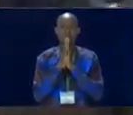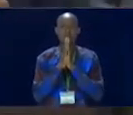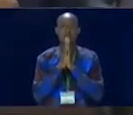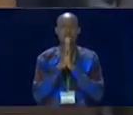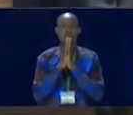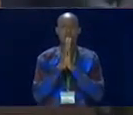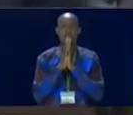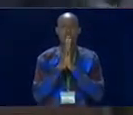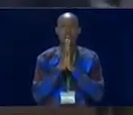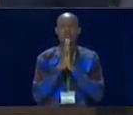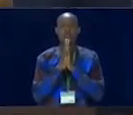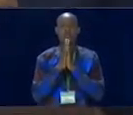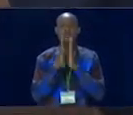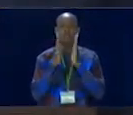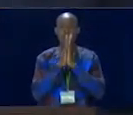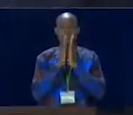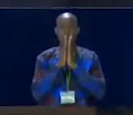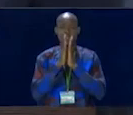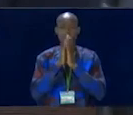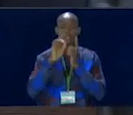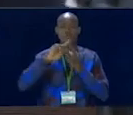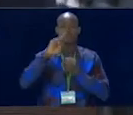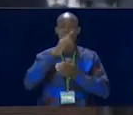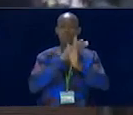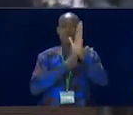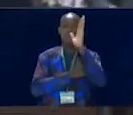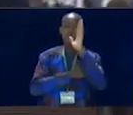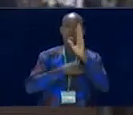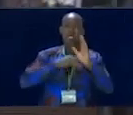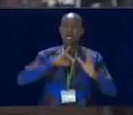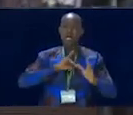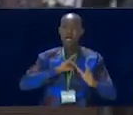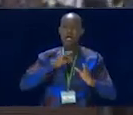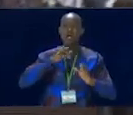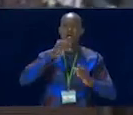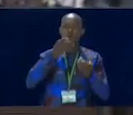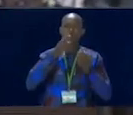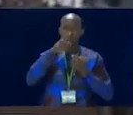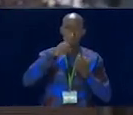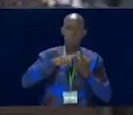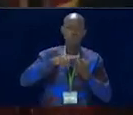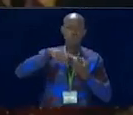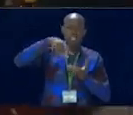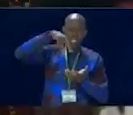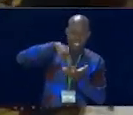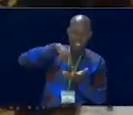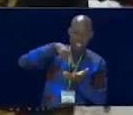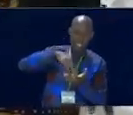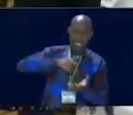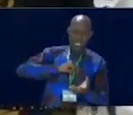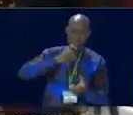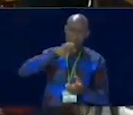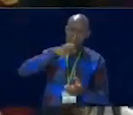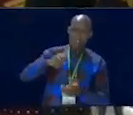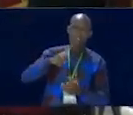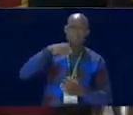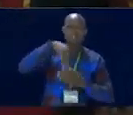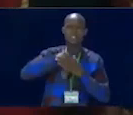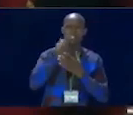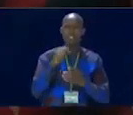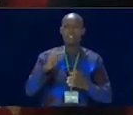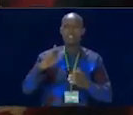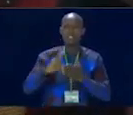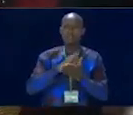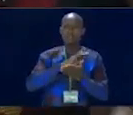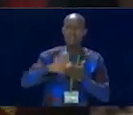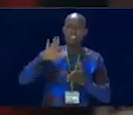Can you pray? Can you pray? I want you to insist on the divine touch of God. I want you to insist on the